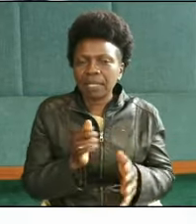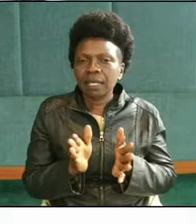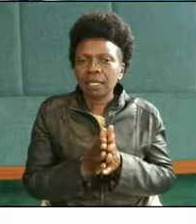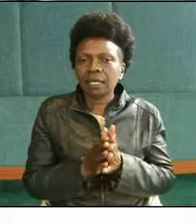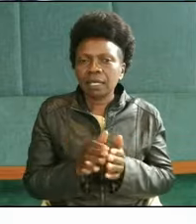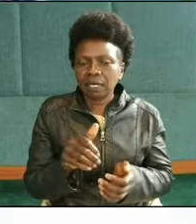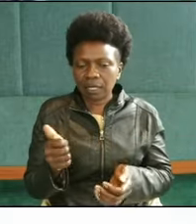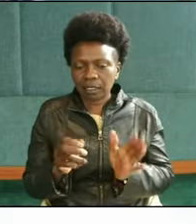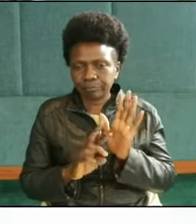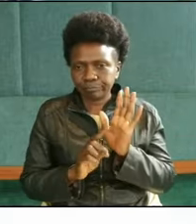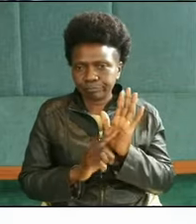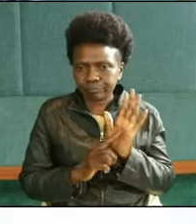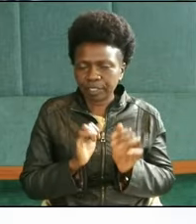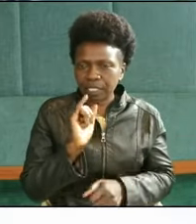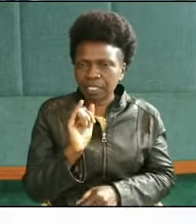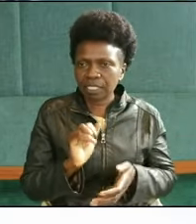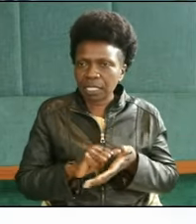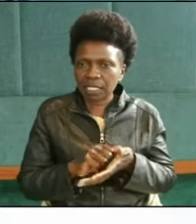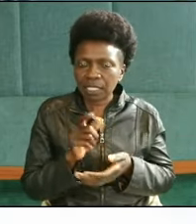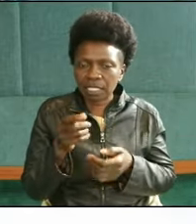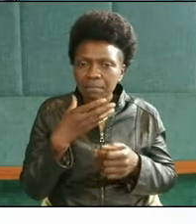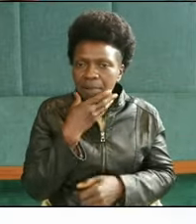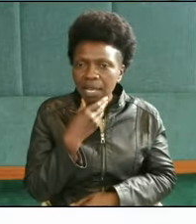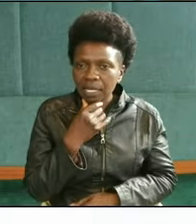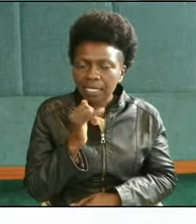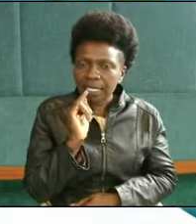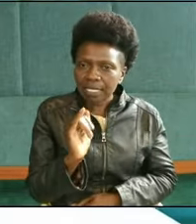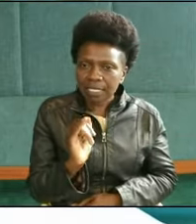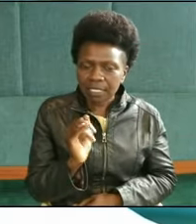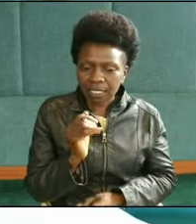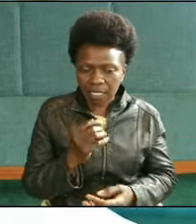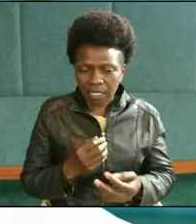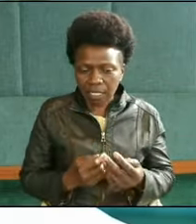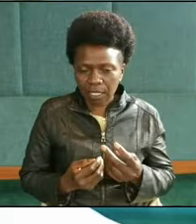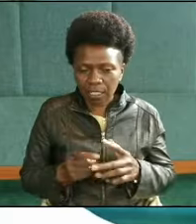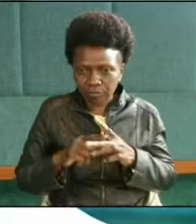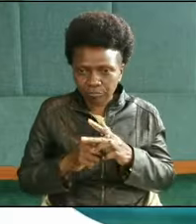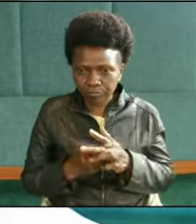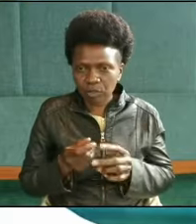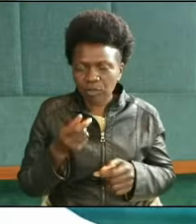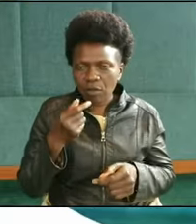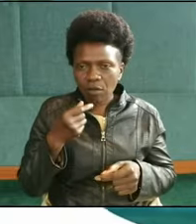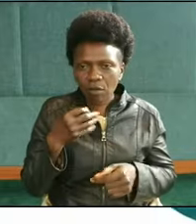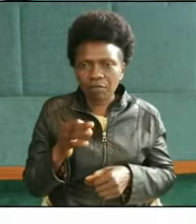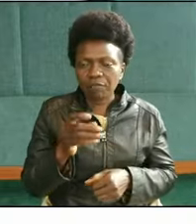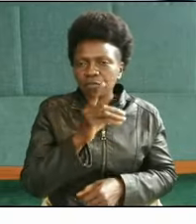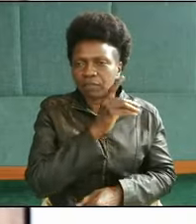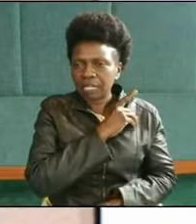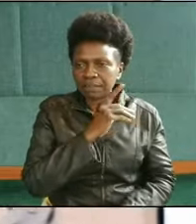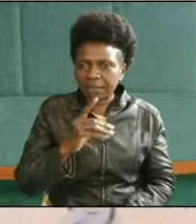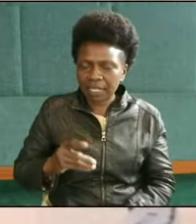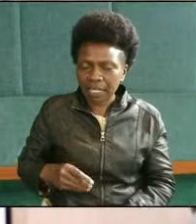And another description is that this man is the root of David. I love